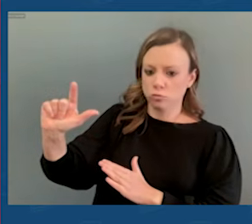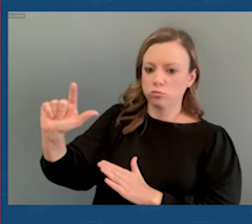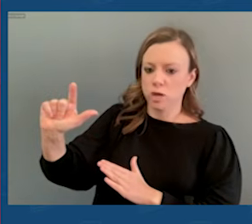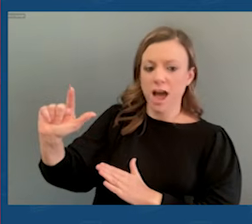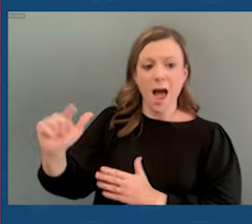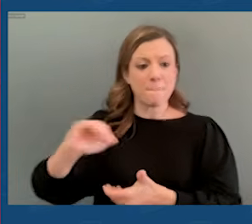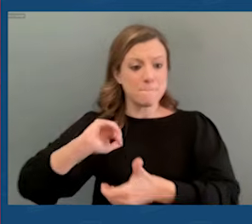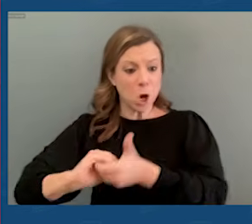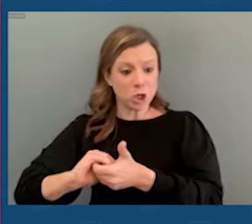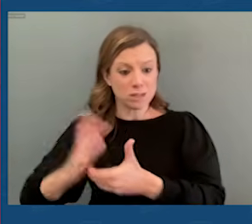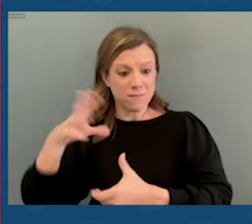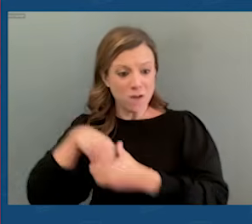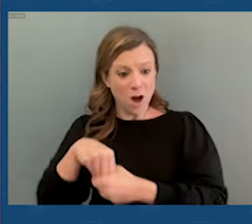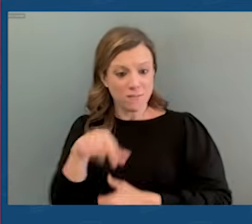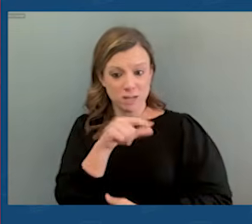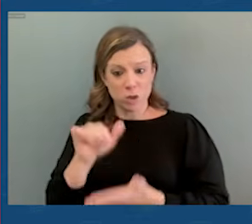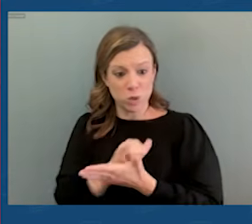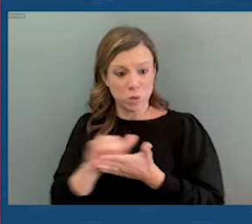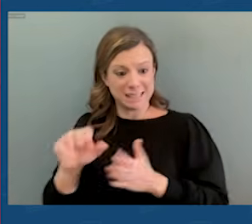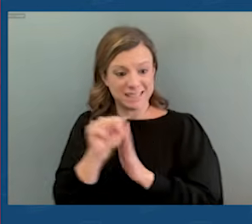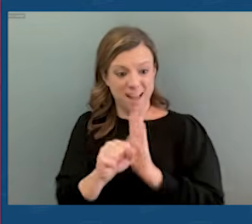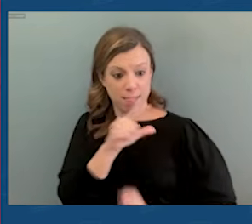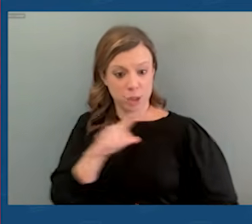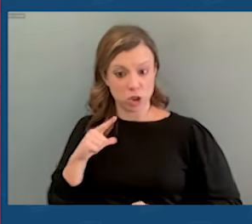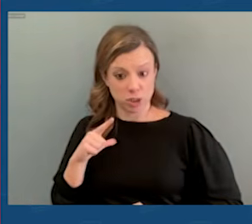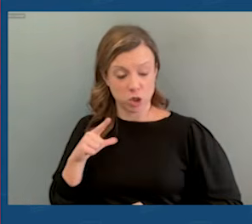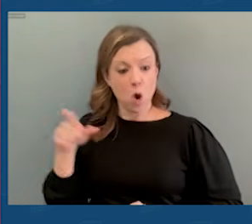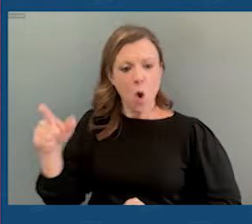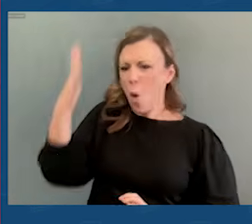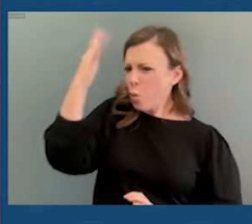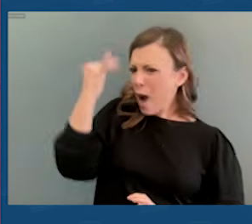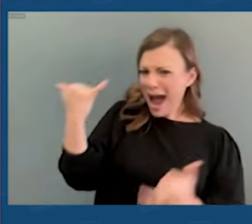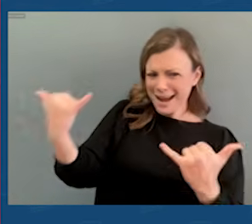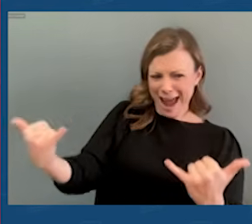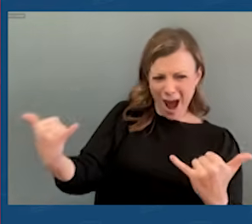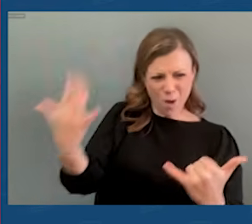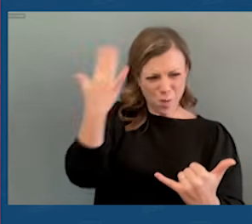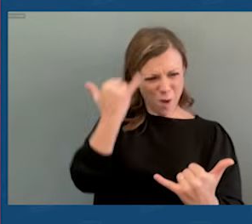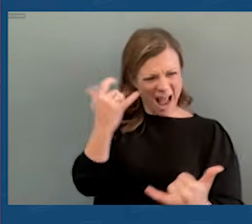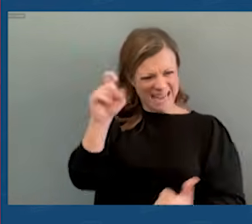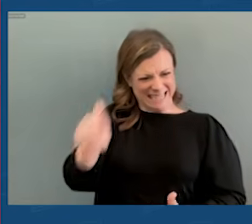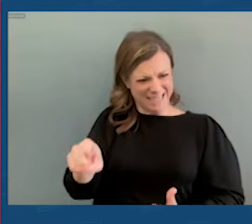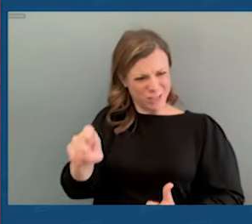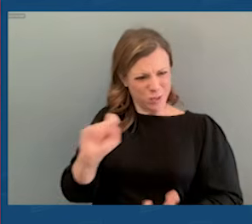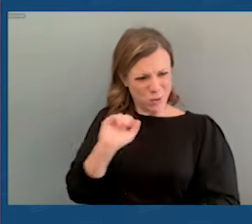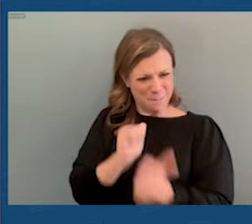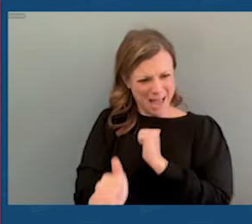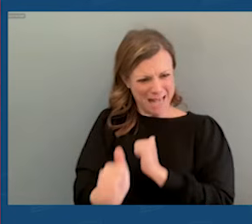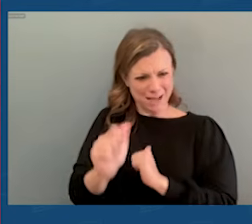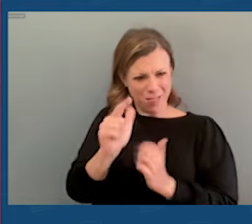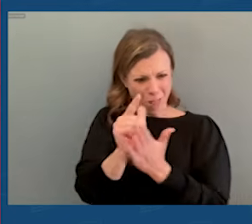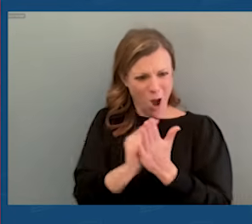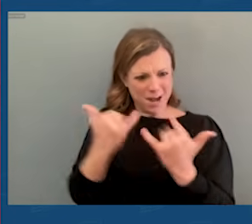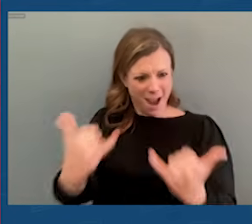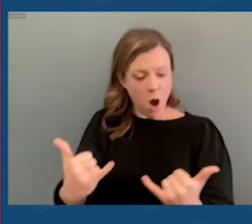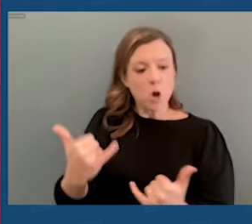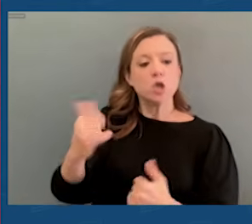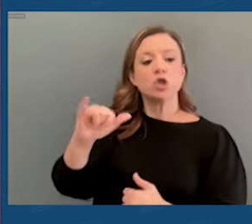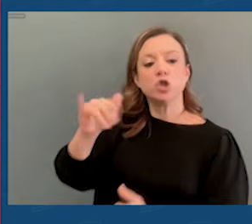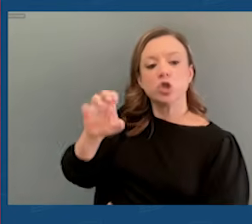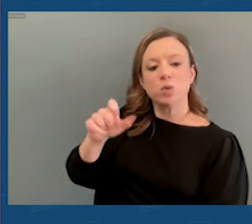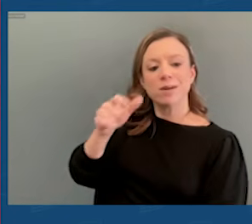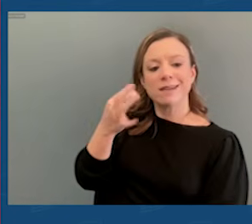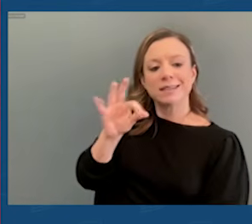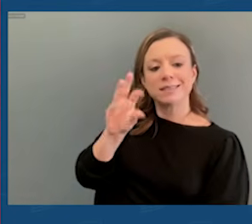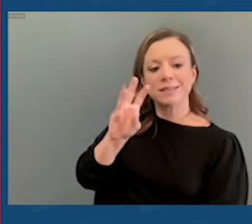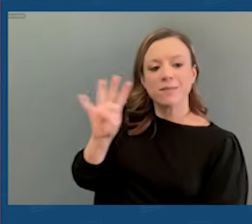State Legislature. But inevitably, some will ask, why now and why is this necessary? Well, in June of 1964, New York Presbyterian minister